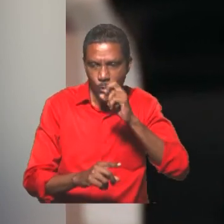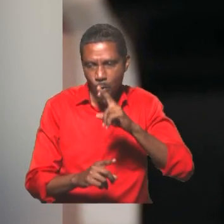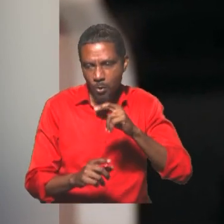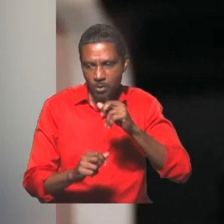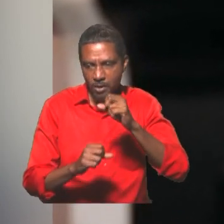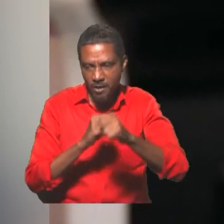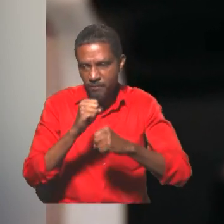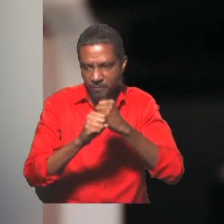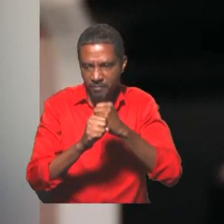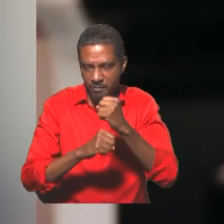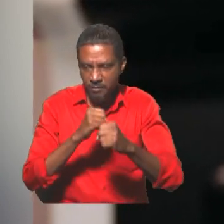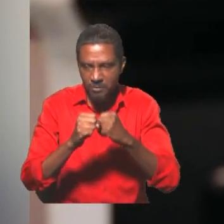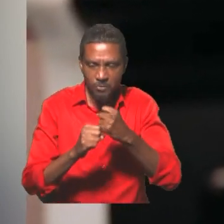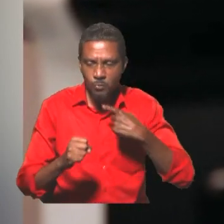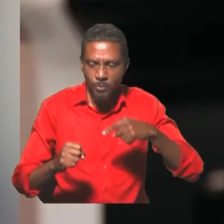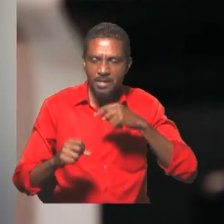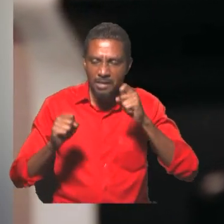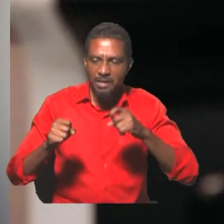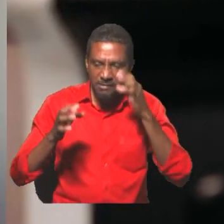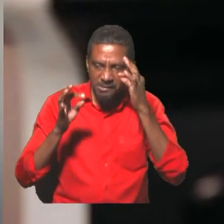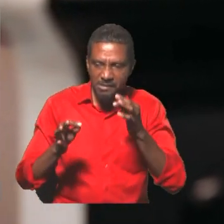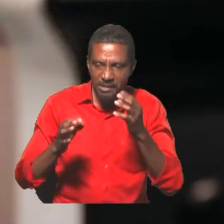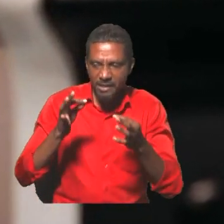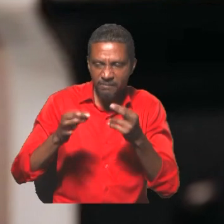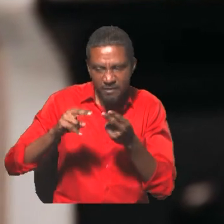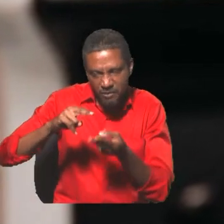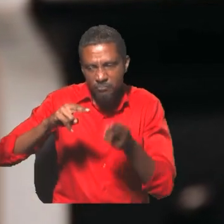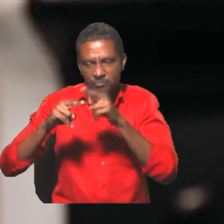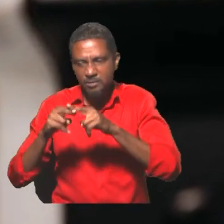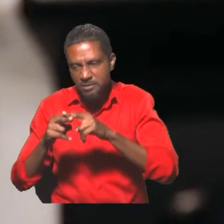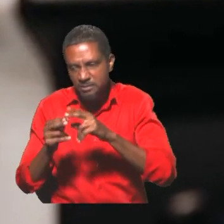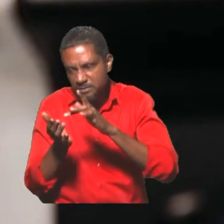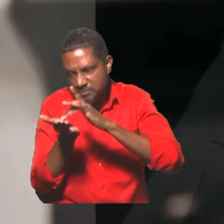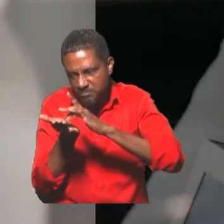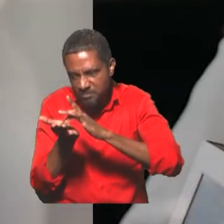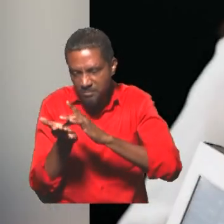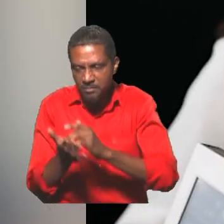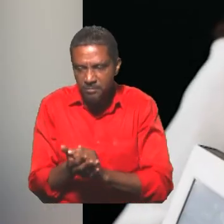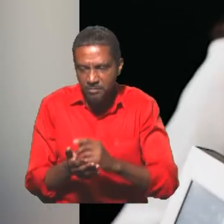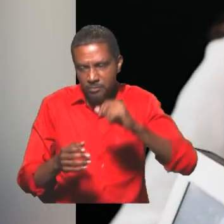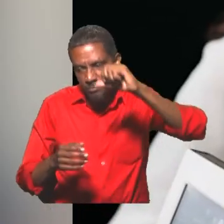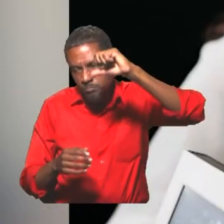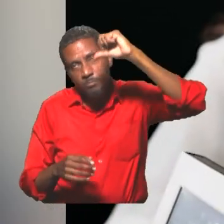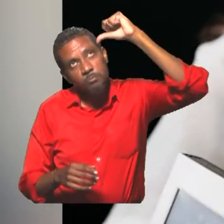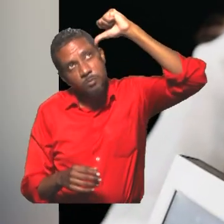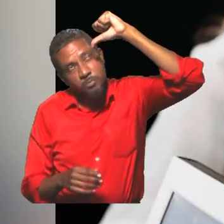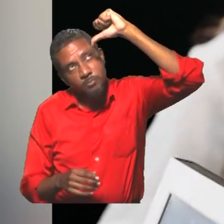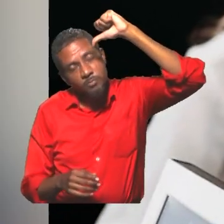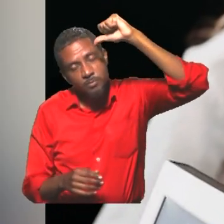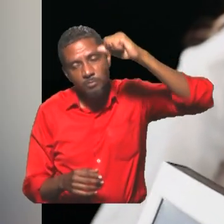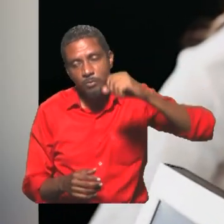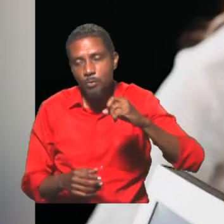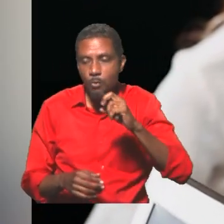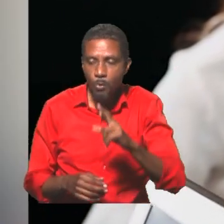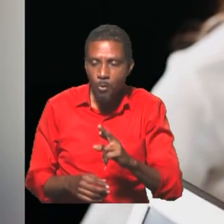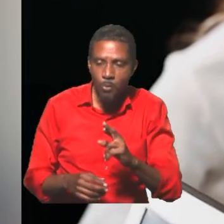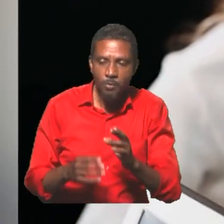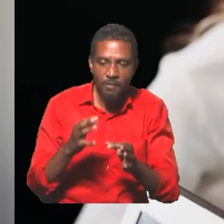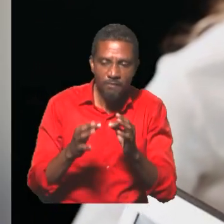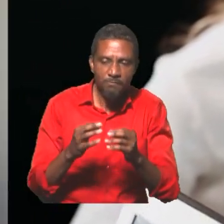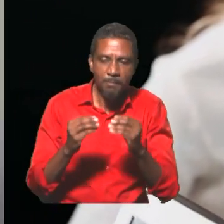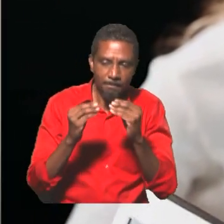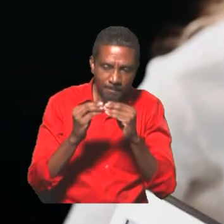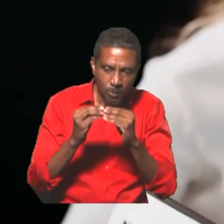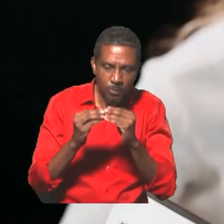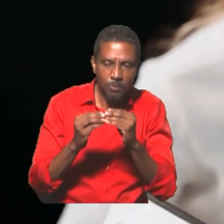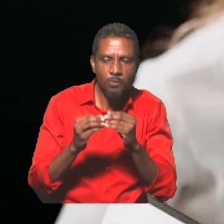we will increase the treatment in inverted commas in terms of eye drops, or if some more advanced